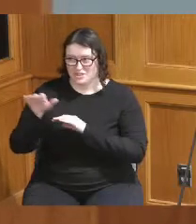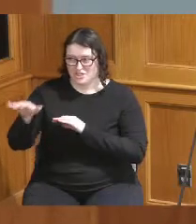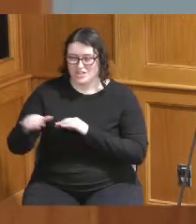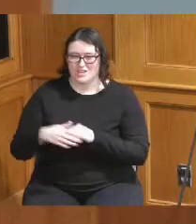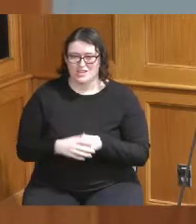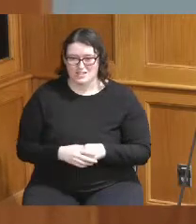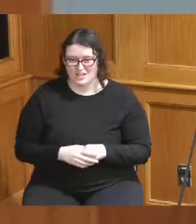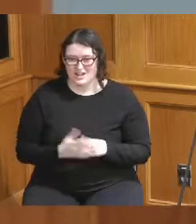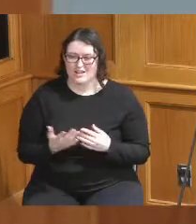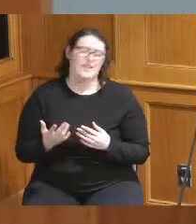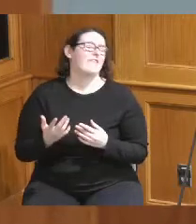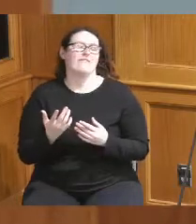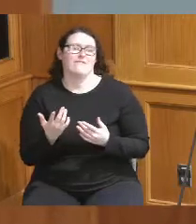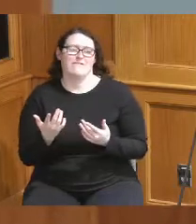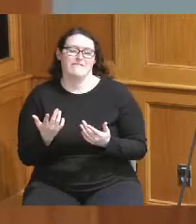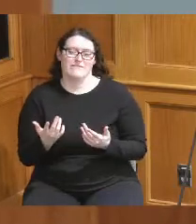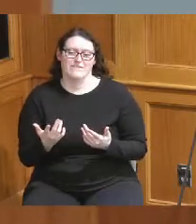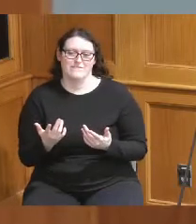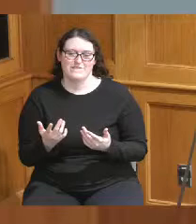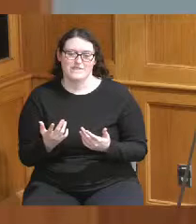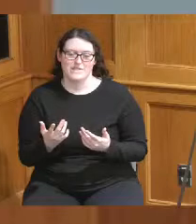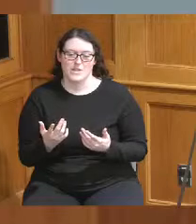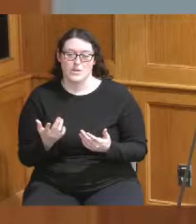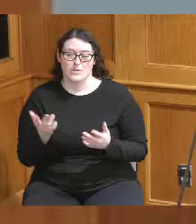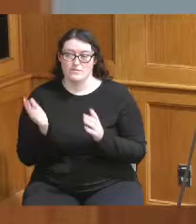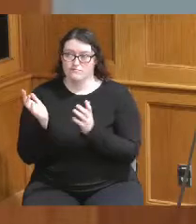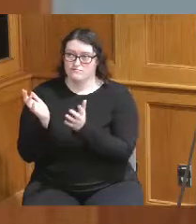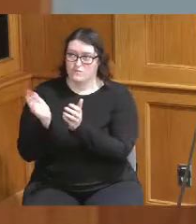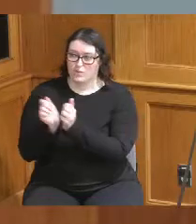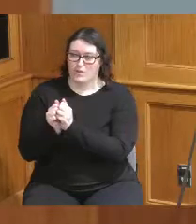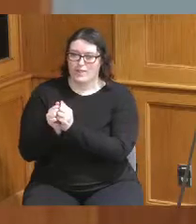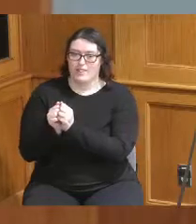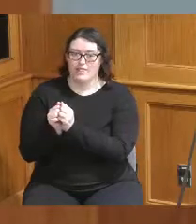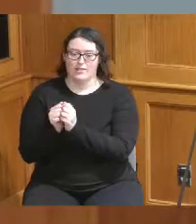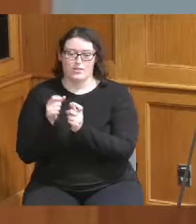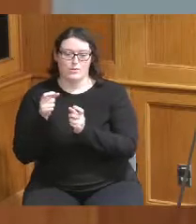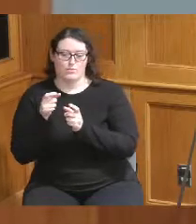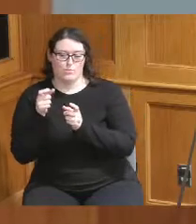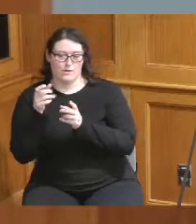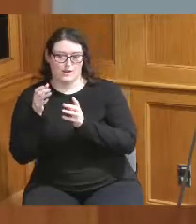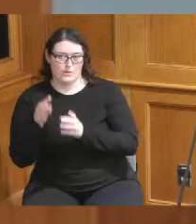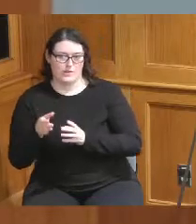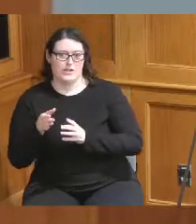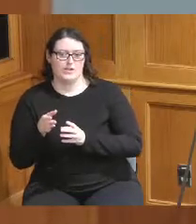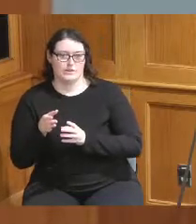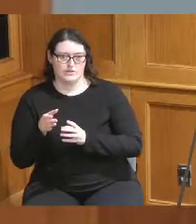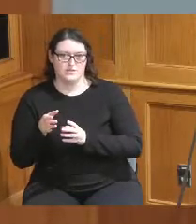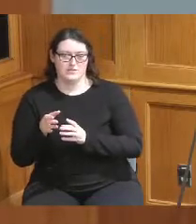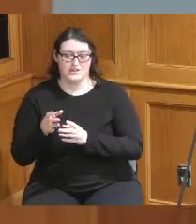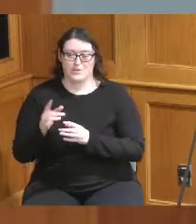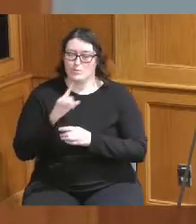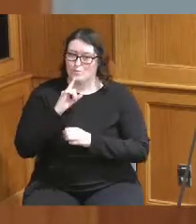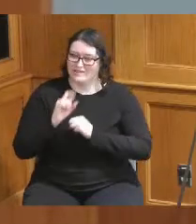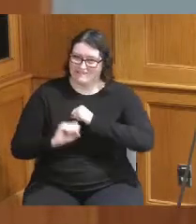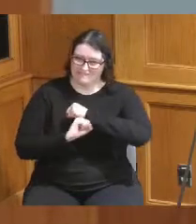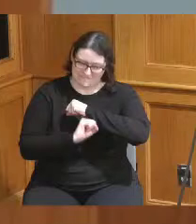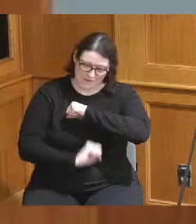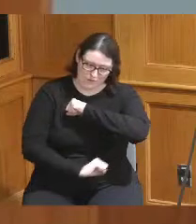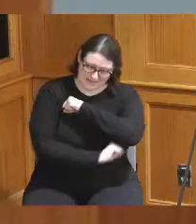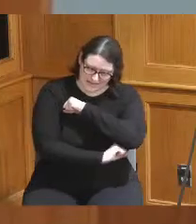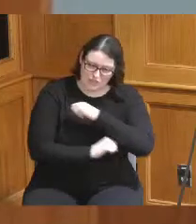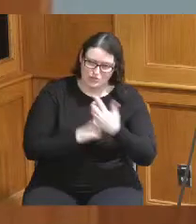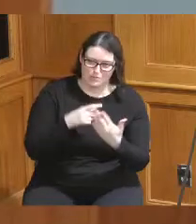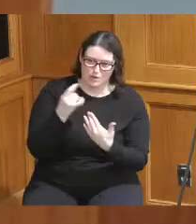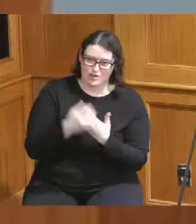have been spoken with the regulators significantly about in terms of those are foundational projects that allow us to do other